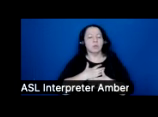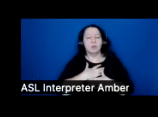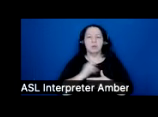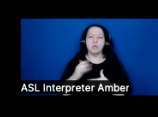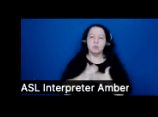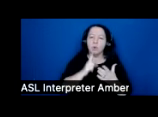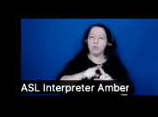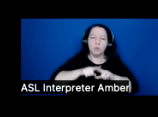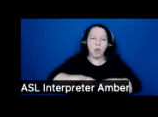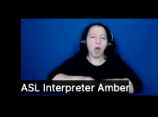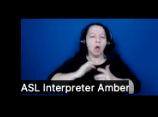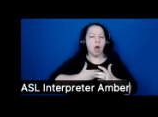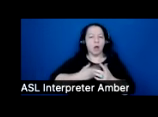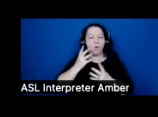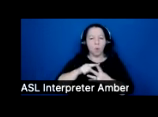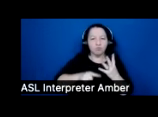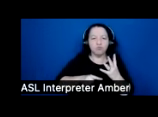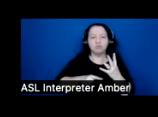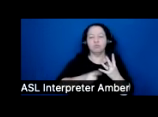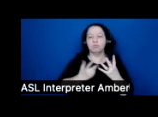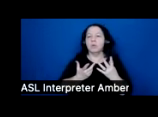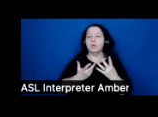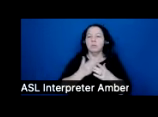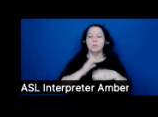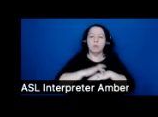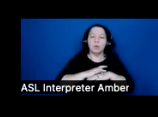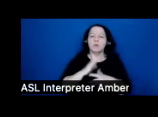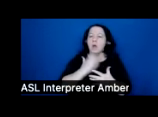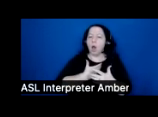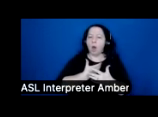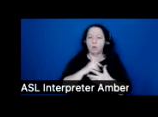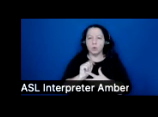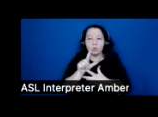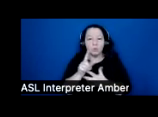our elements and our tools that we've learned, is,